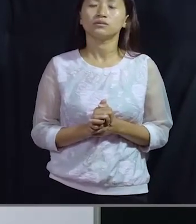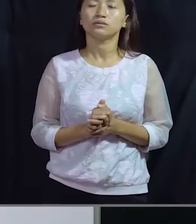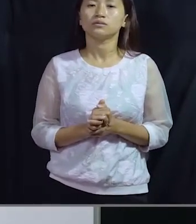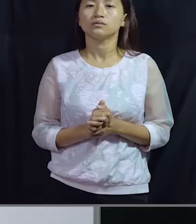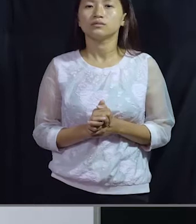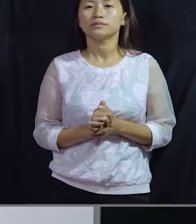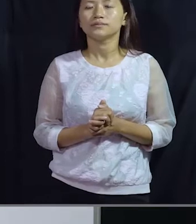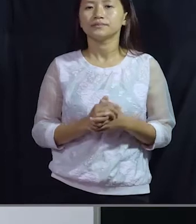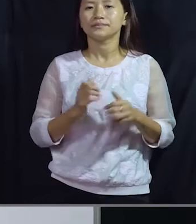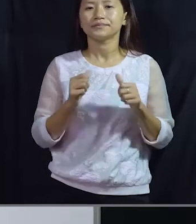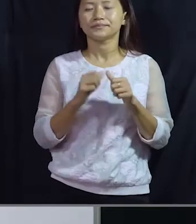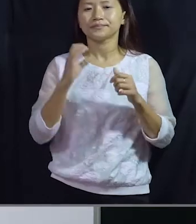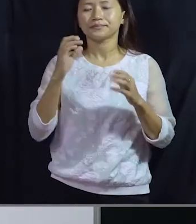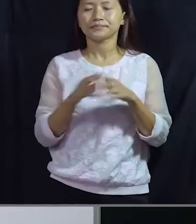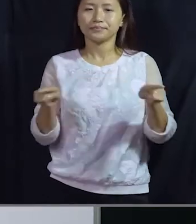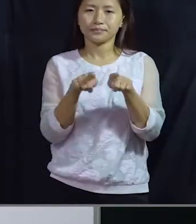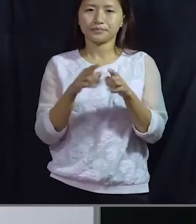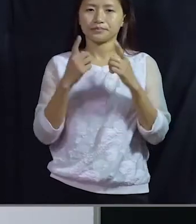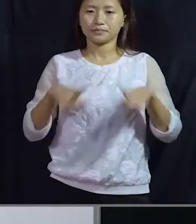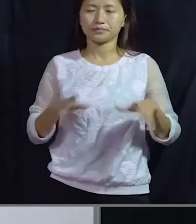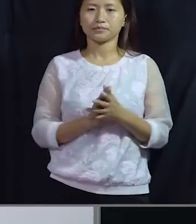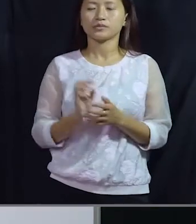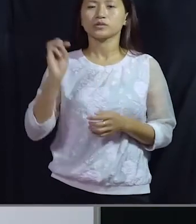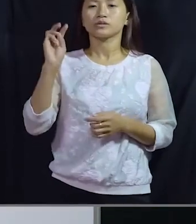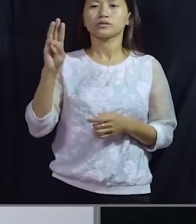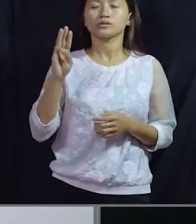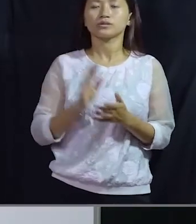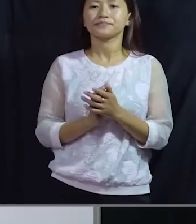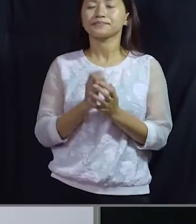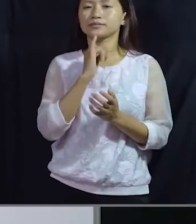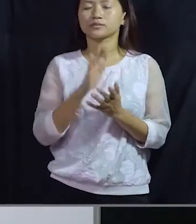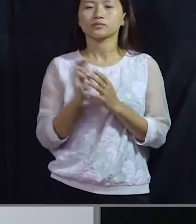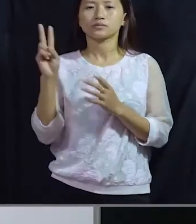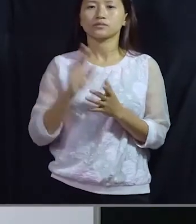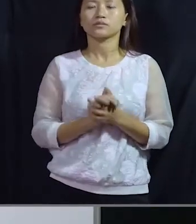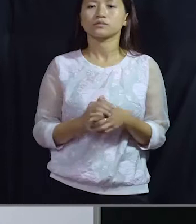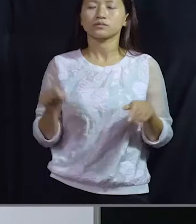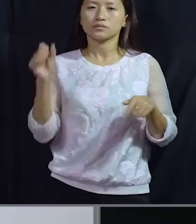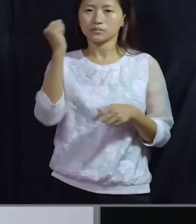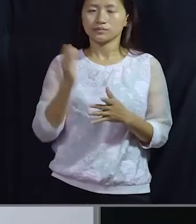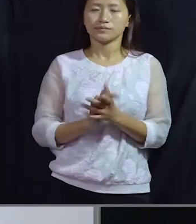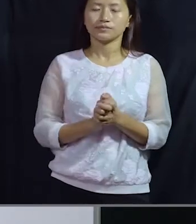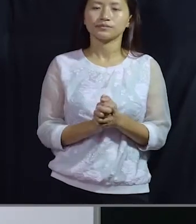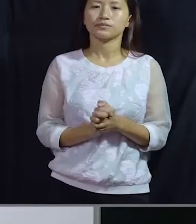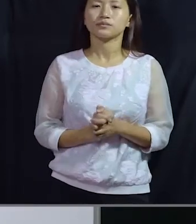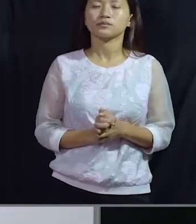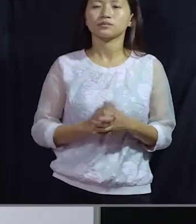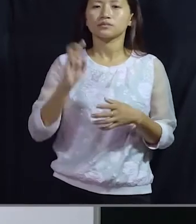profit and losses will be same. That is in the ratio of 3:2, like this. So it